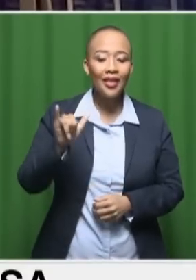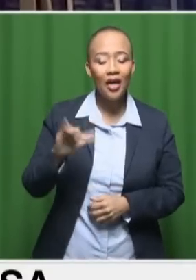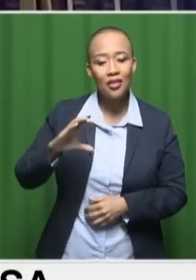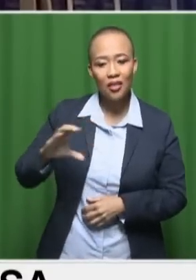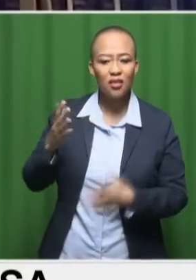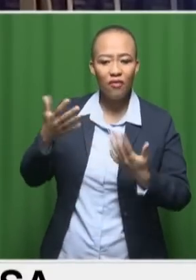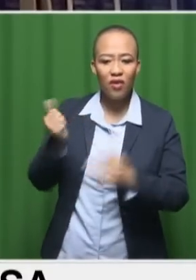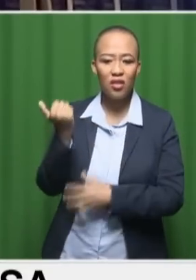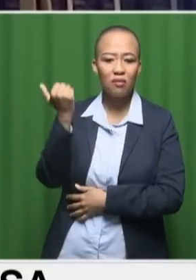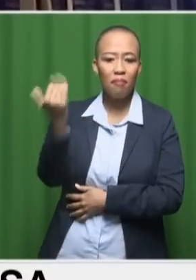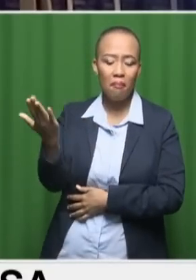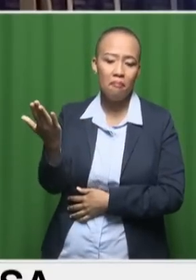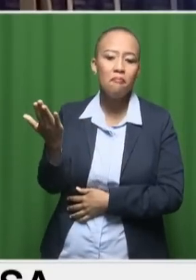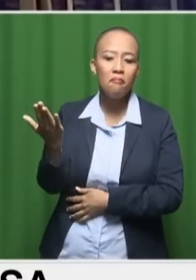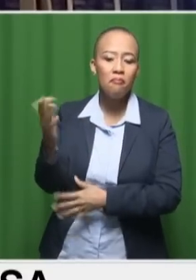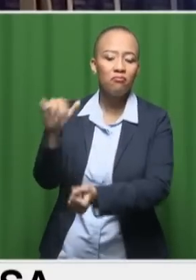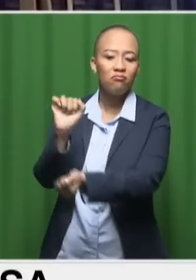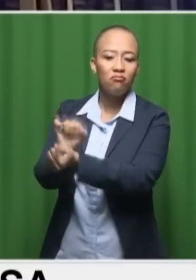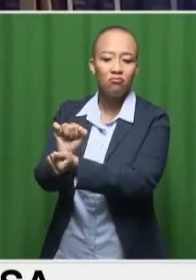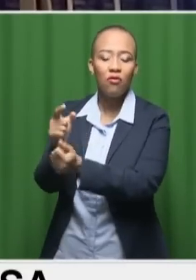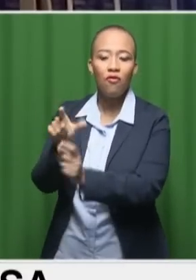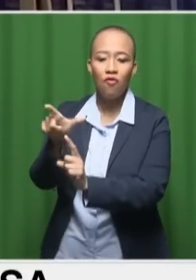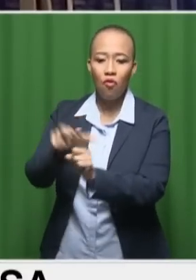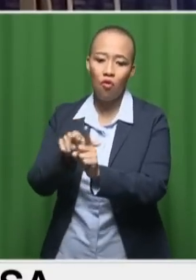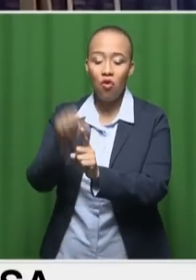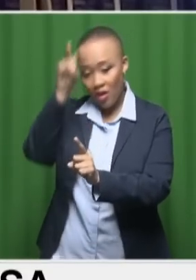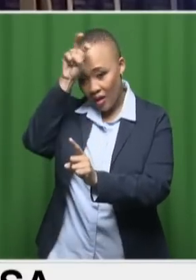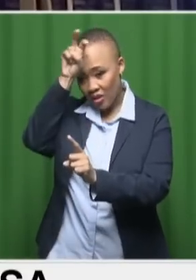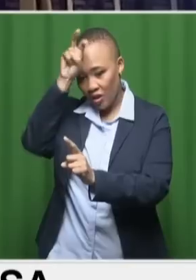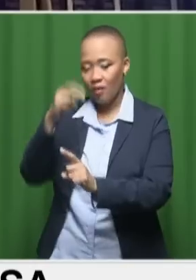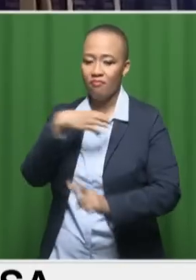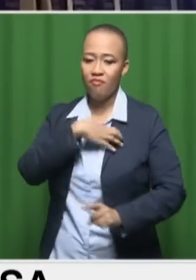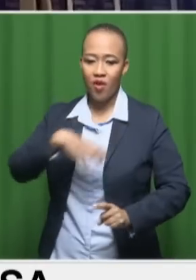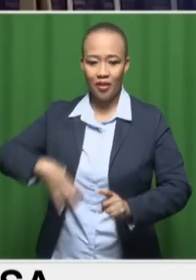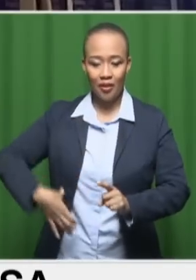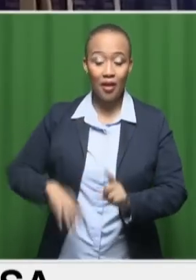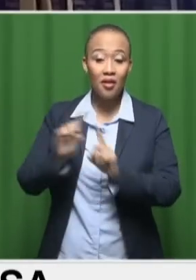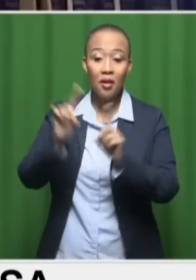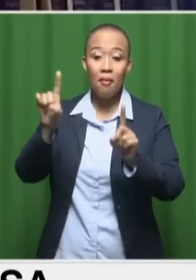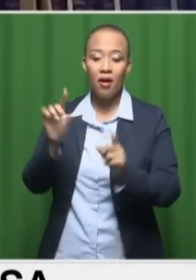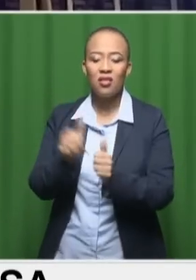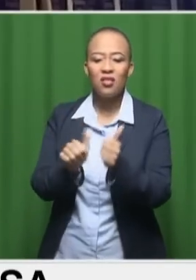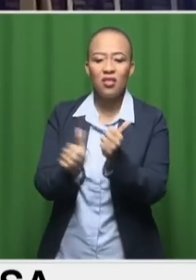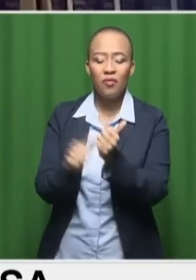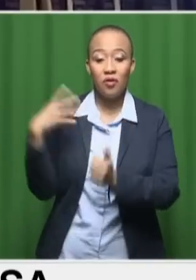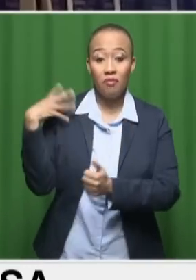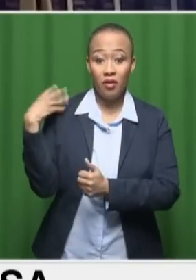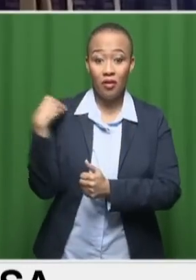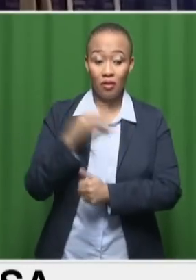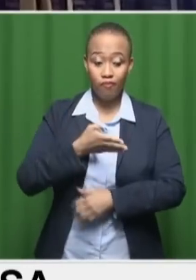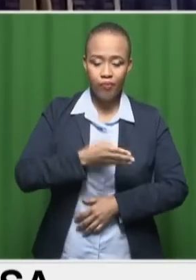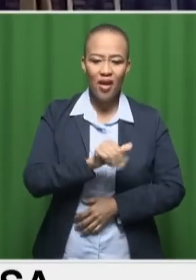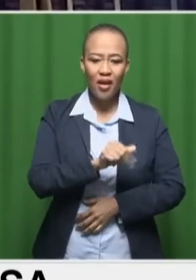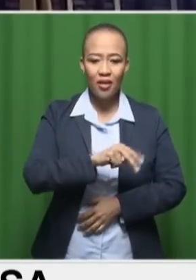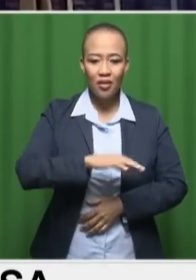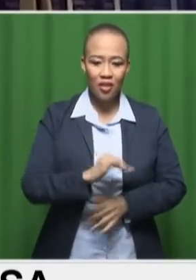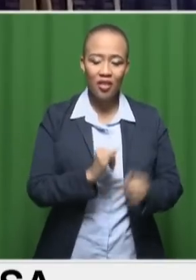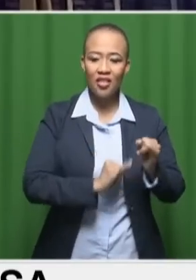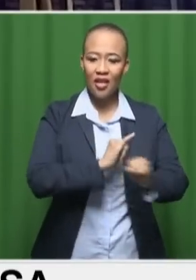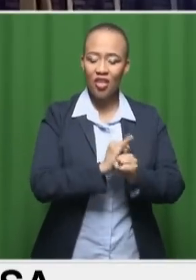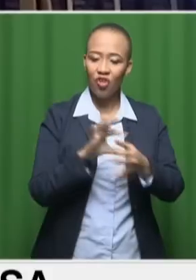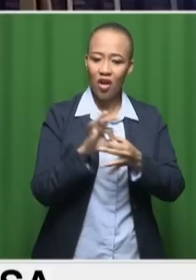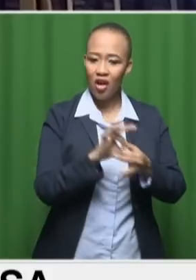also allowing itself to engage more closely with one important trading partner, that is the United States. So